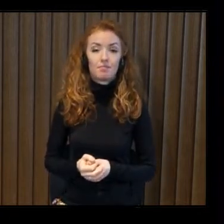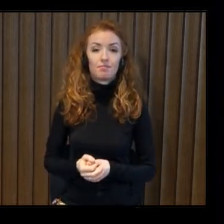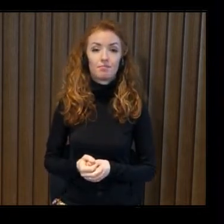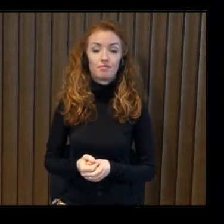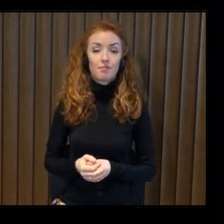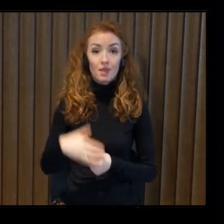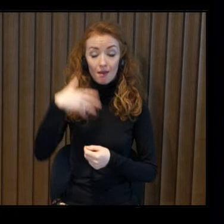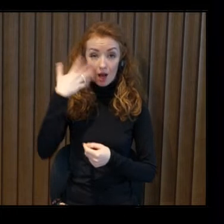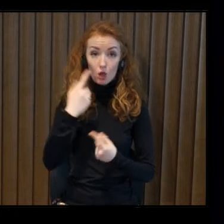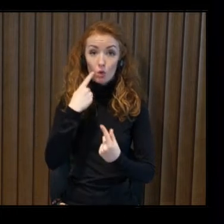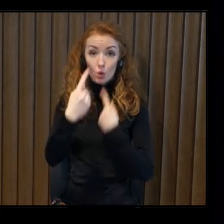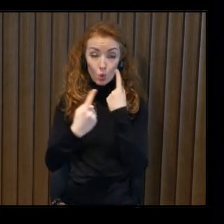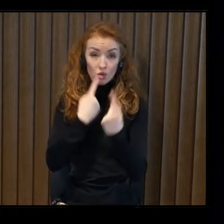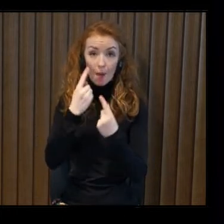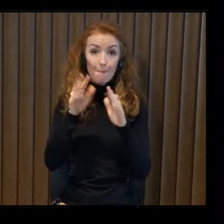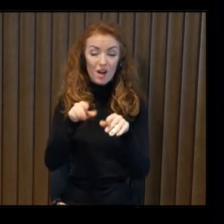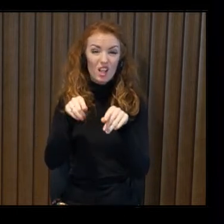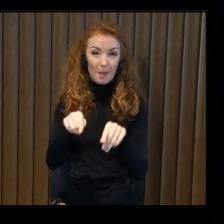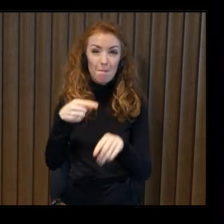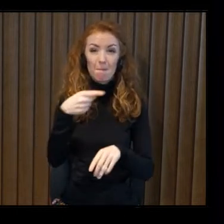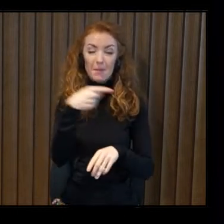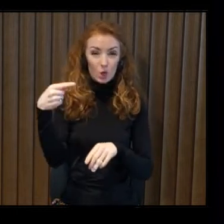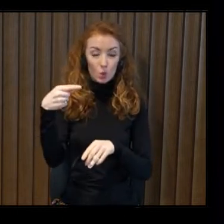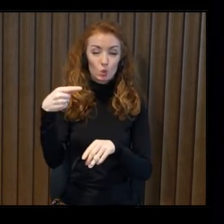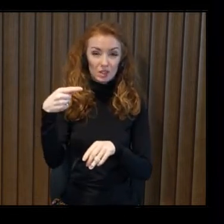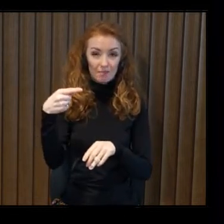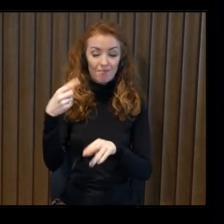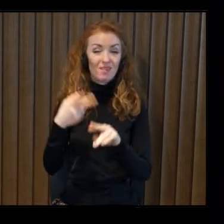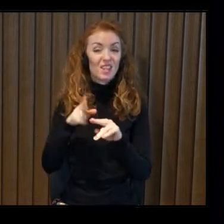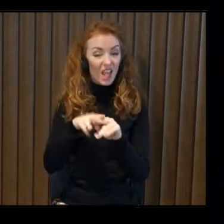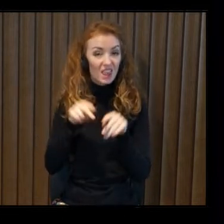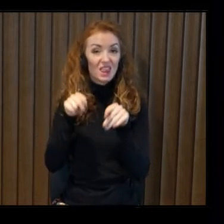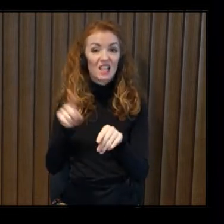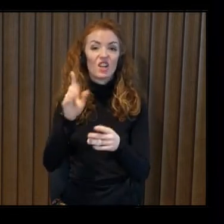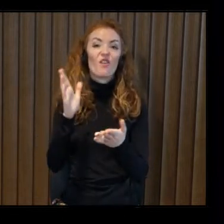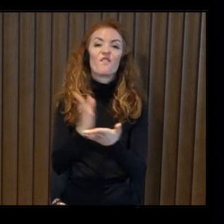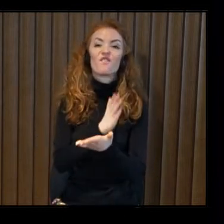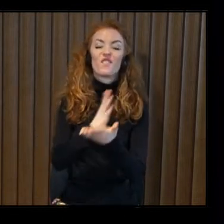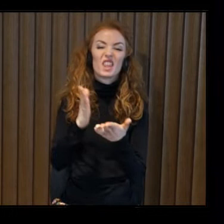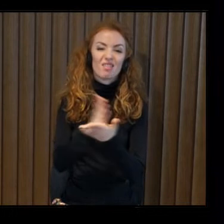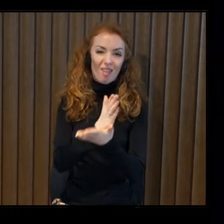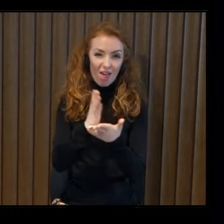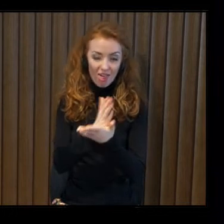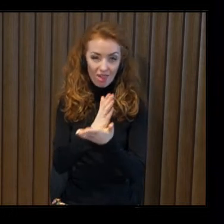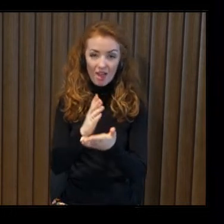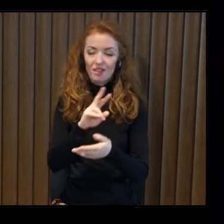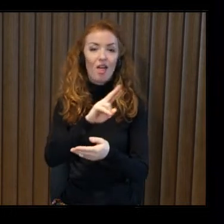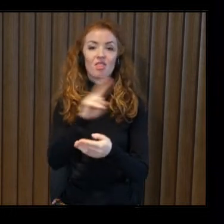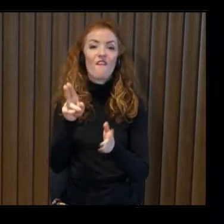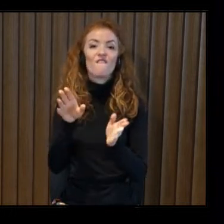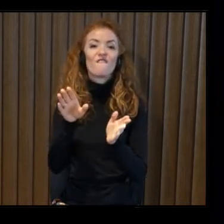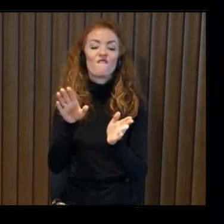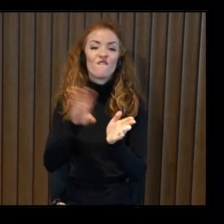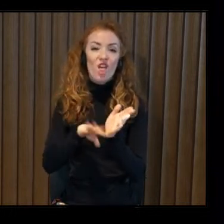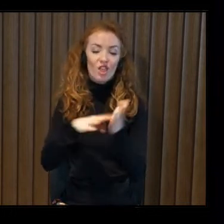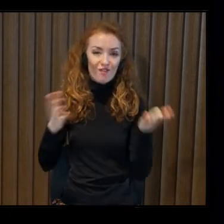one dimension, that's kind of medium mode. But if we want to look at this from hard mode, we have to start looking at the intersection